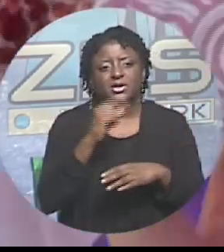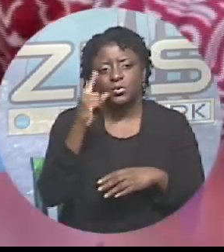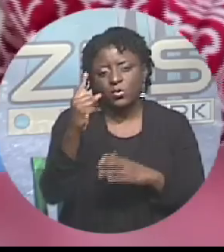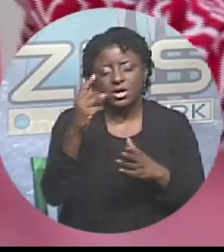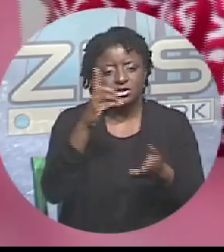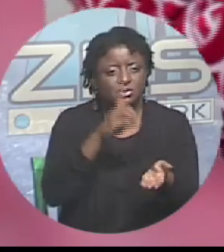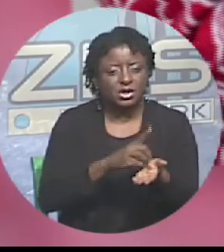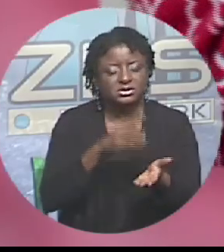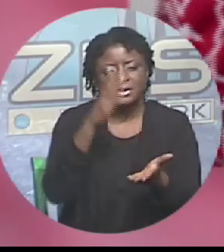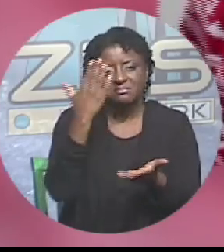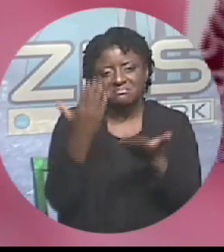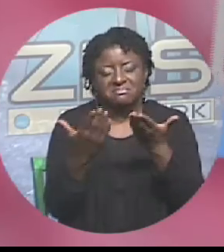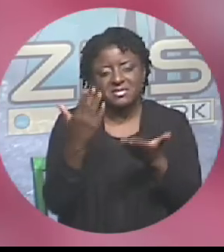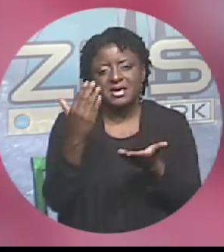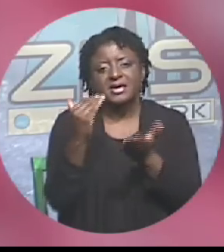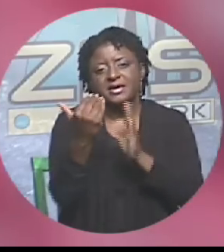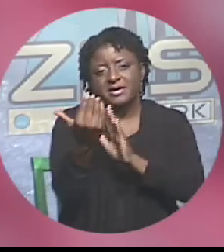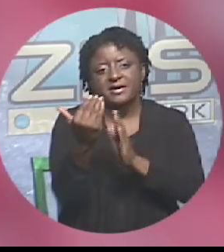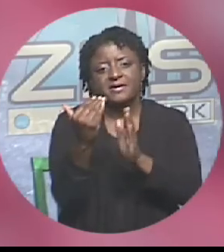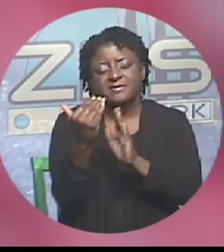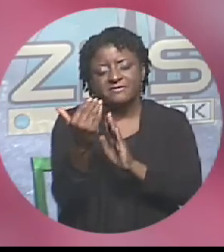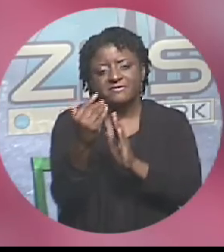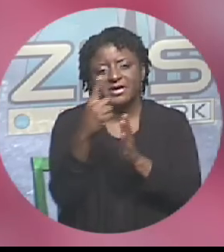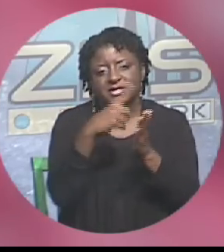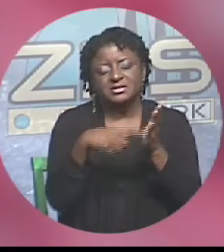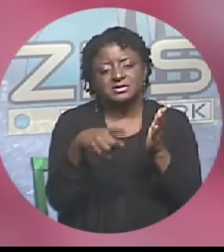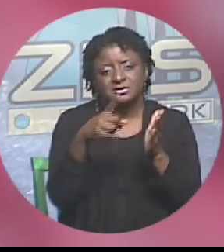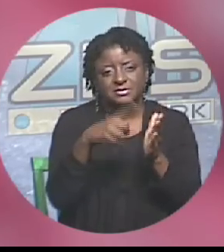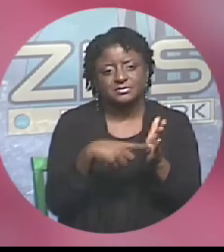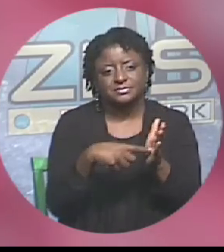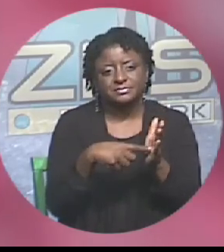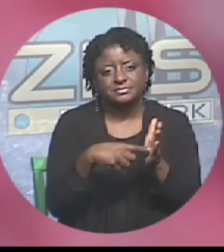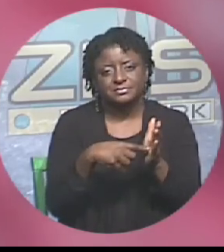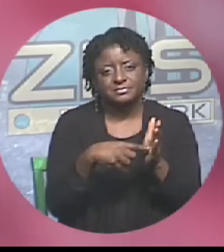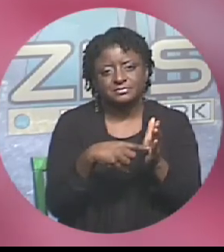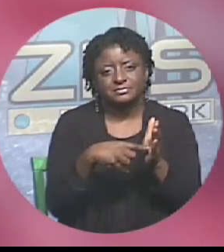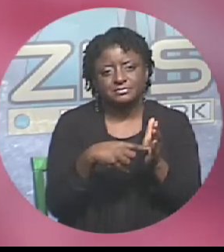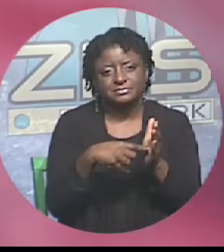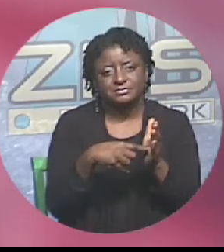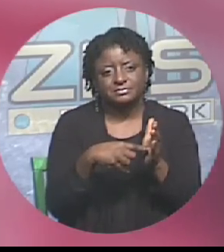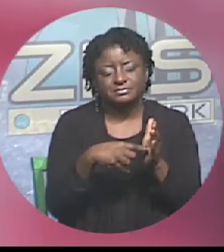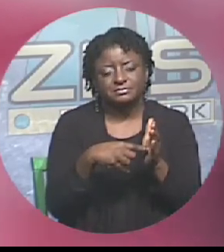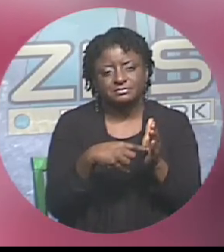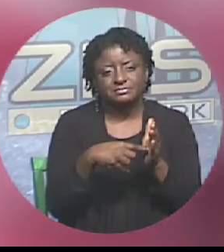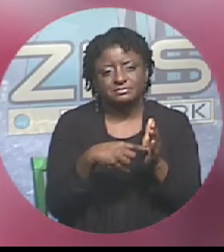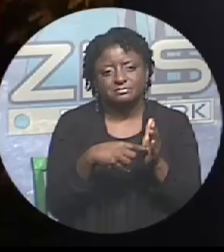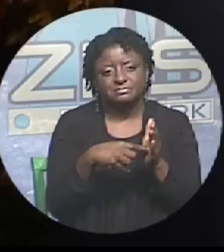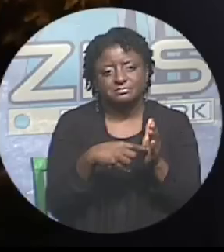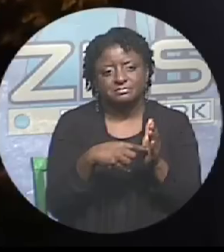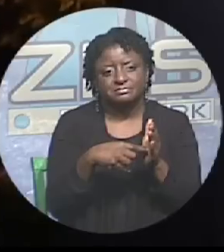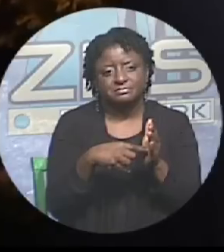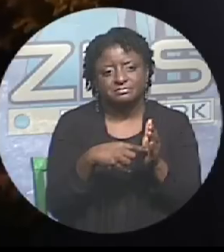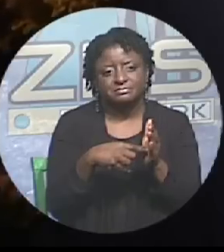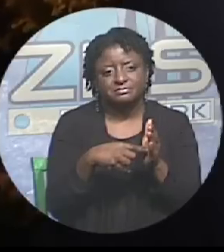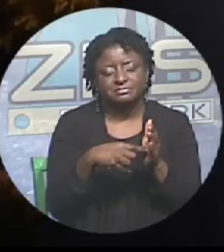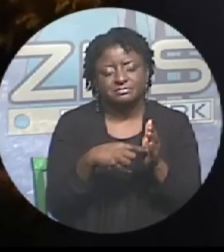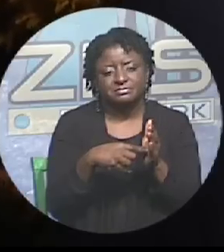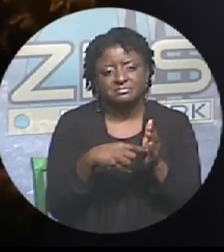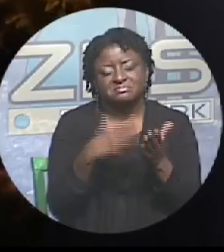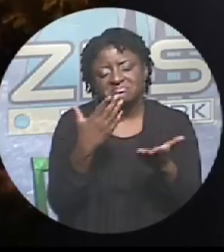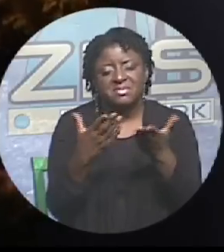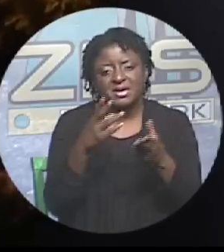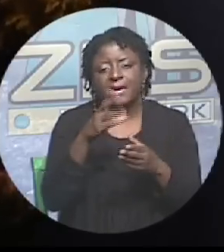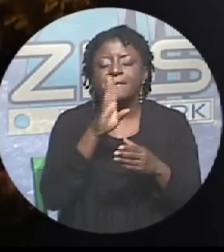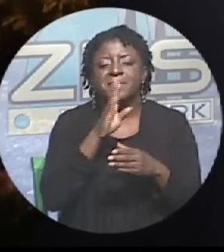local association, Mike Sands, believes that there will be ripple effects, but doesn't know at what magnitude. Well, when you consider